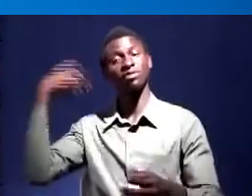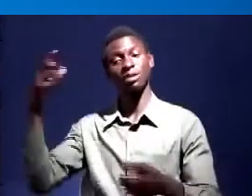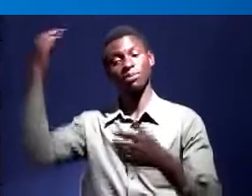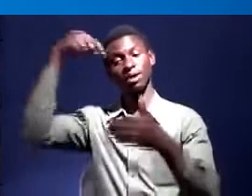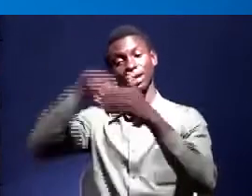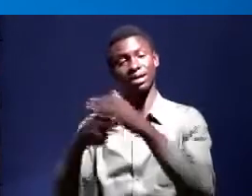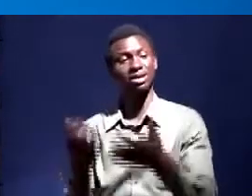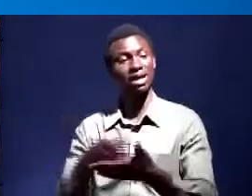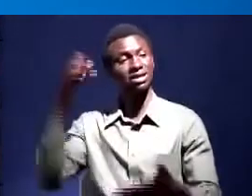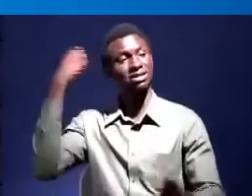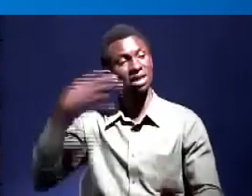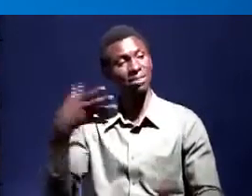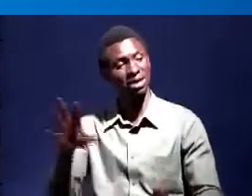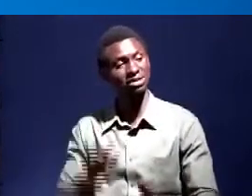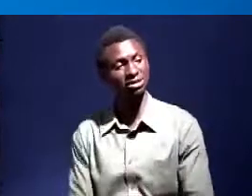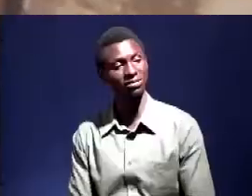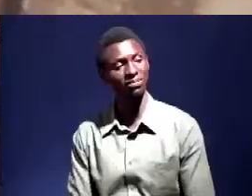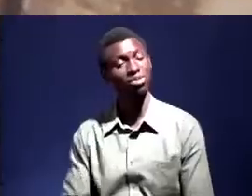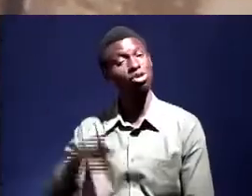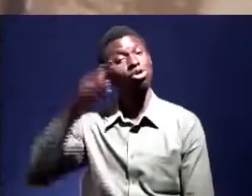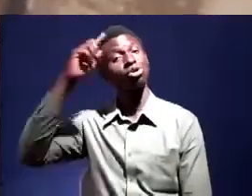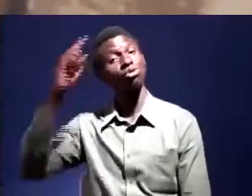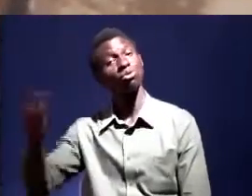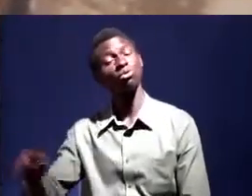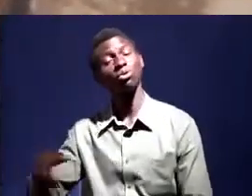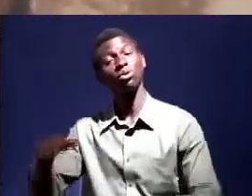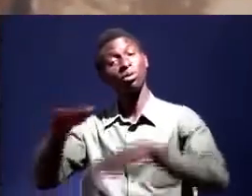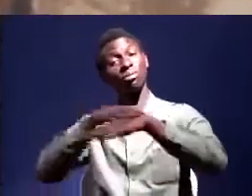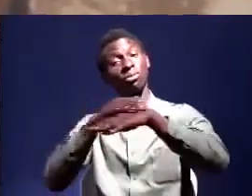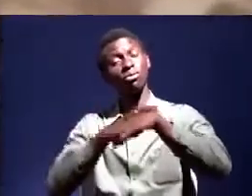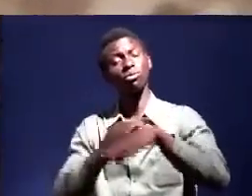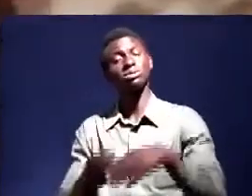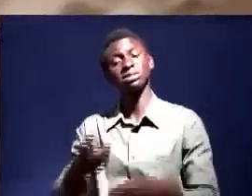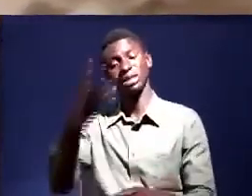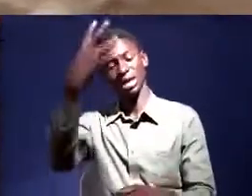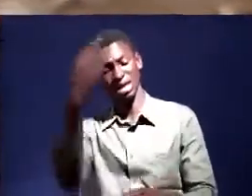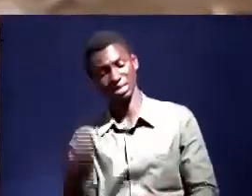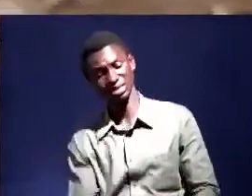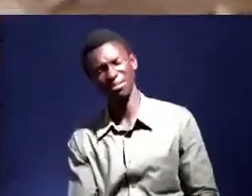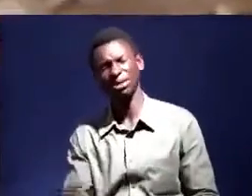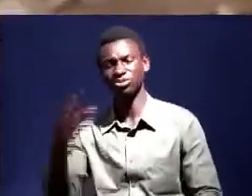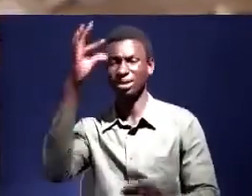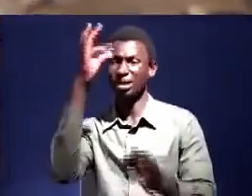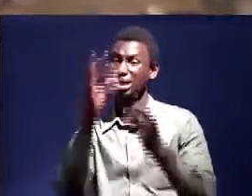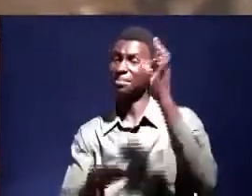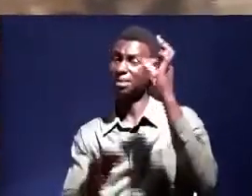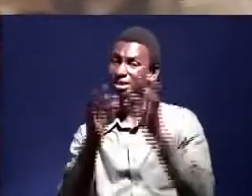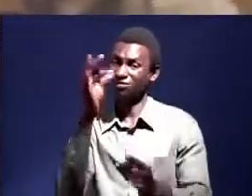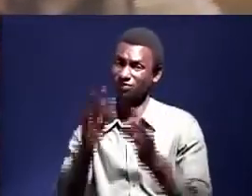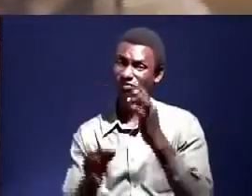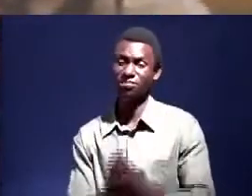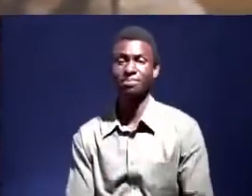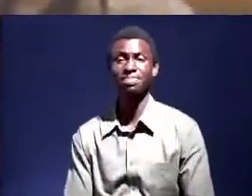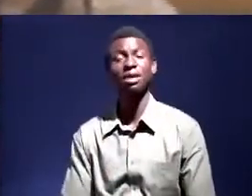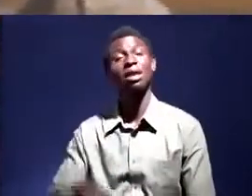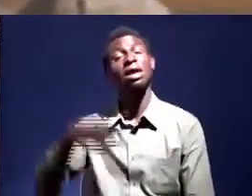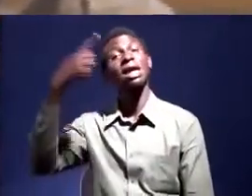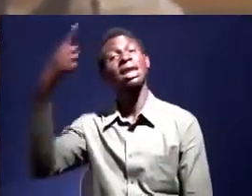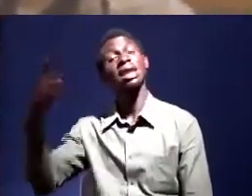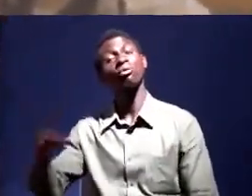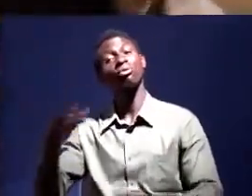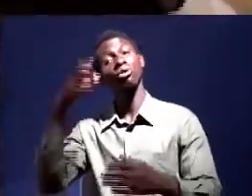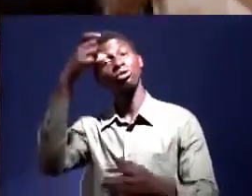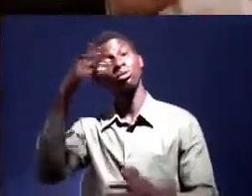fully immersed. Huyu Mkushi alizamishwa kikamilifu. And the Ethiopian did not wait. Na huyu Mkushi